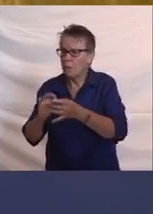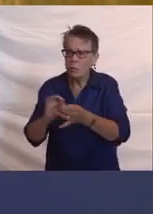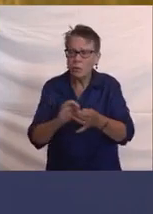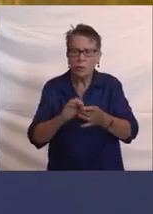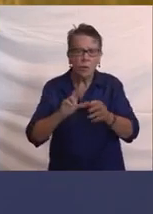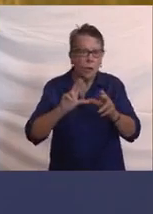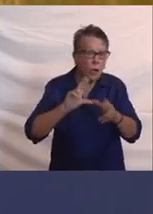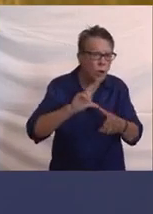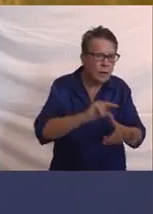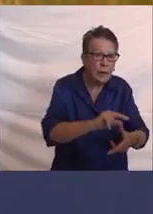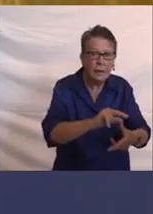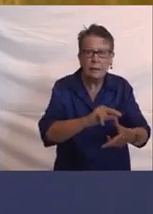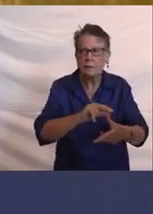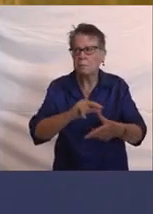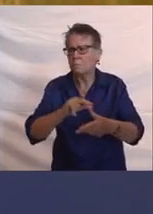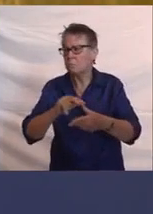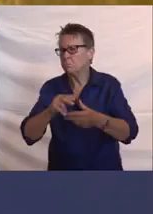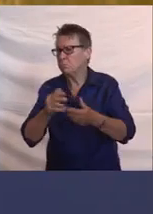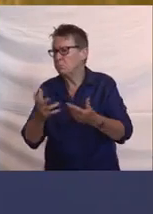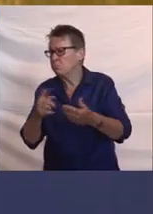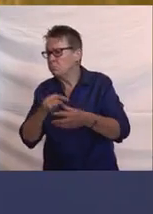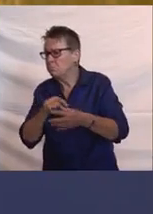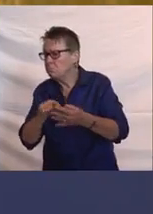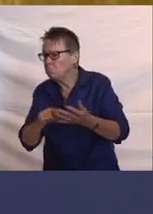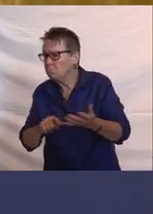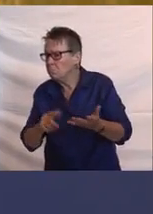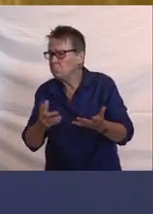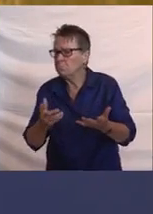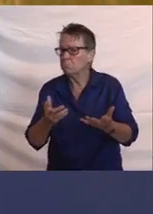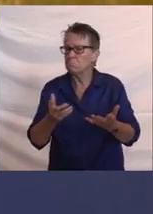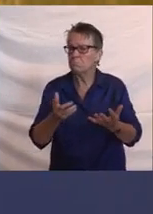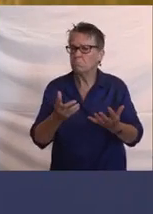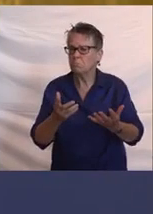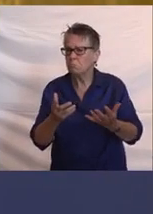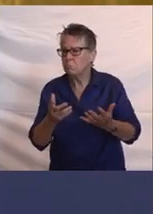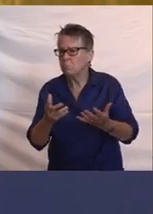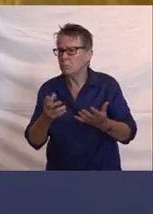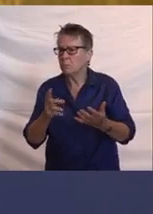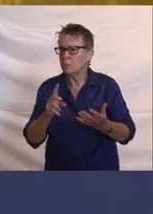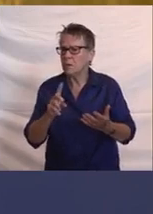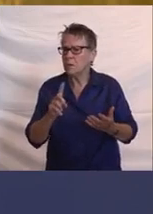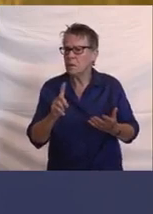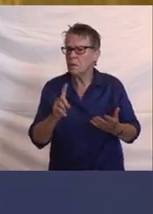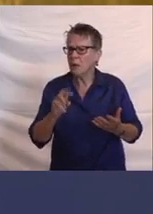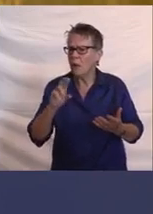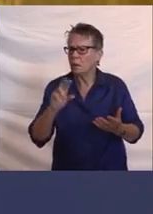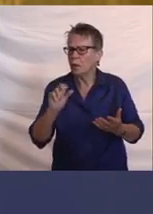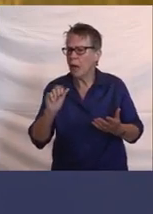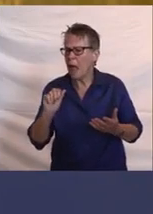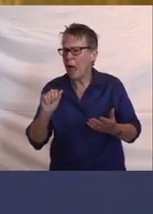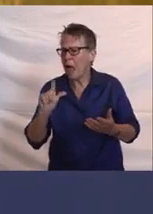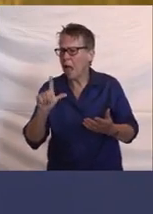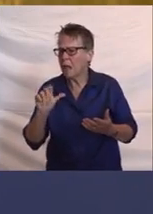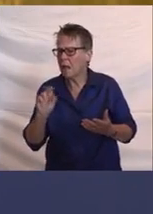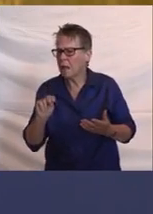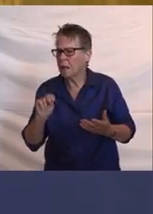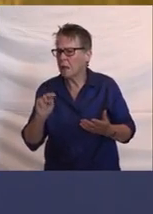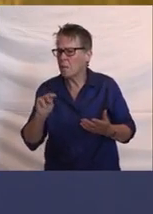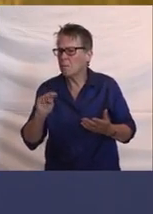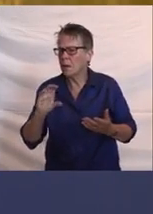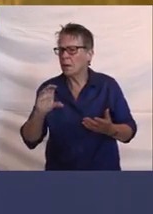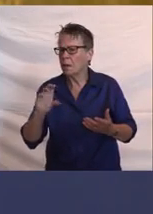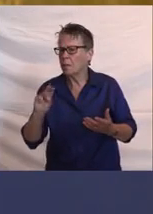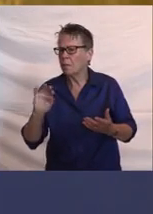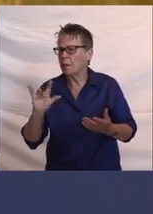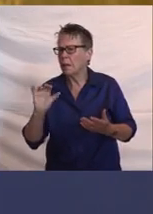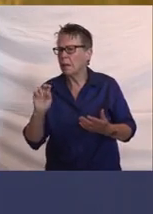Delta crest. I think we have the Dr. Alan McMillan, I think, teed up for Wednesday for our first. Not sure of that, Dana's telling me, but she'll be here with